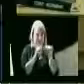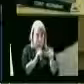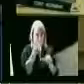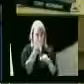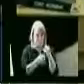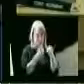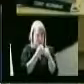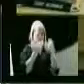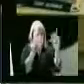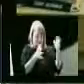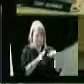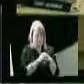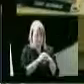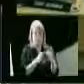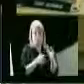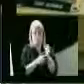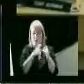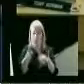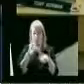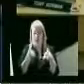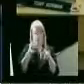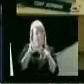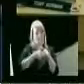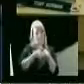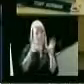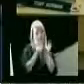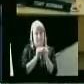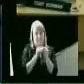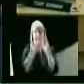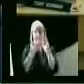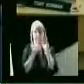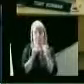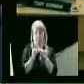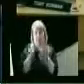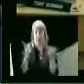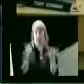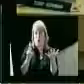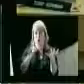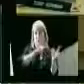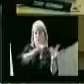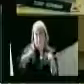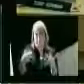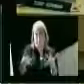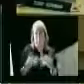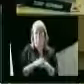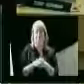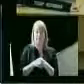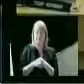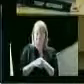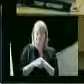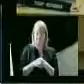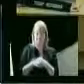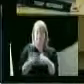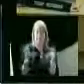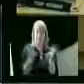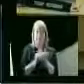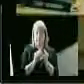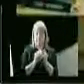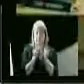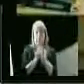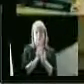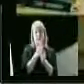a year, required him to have a monthly meeting downtown, come downtown, and meet with